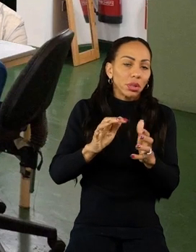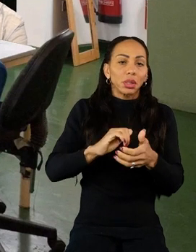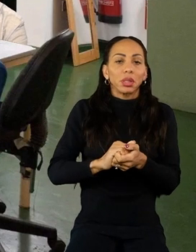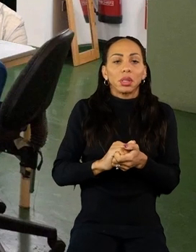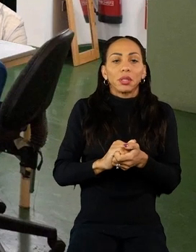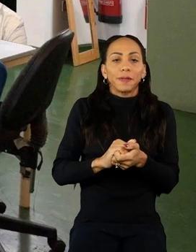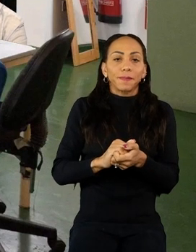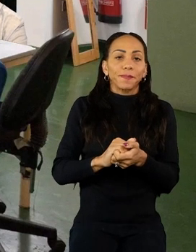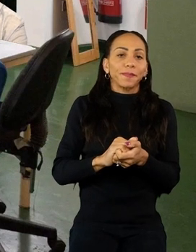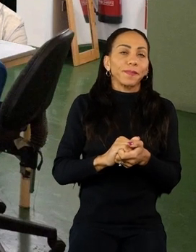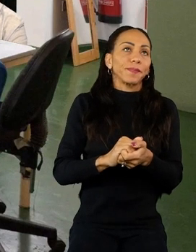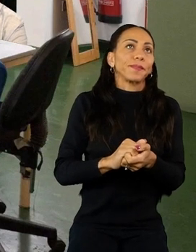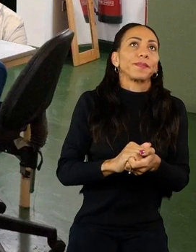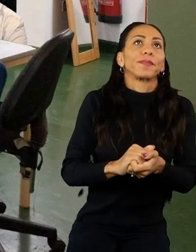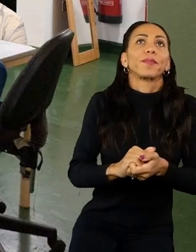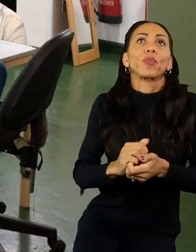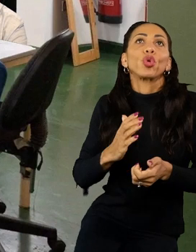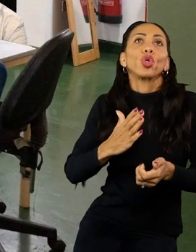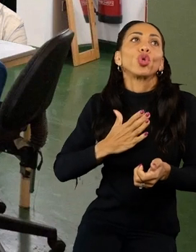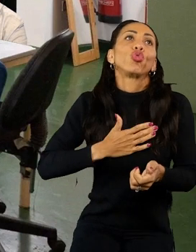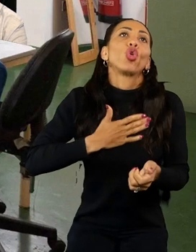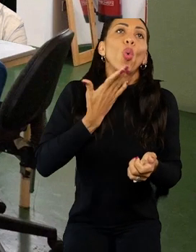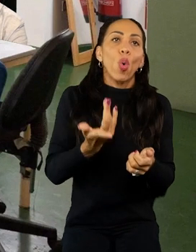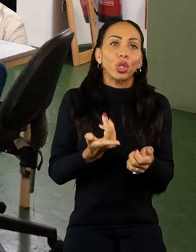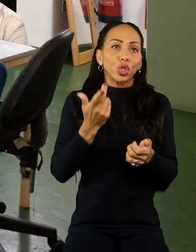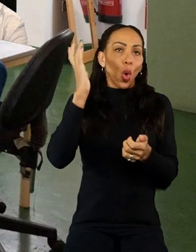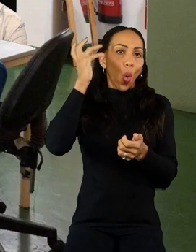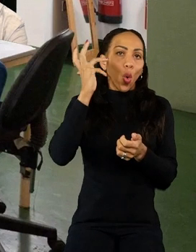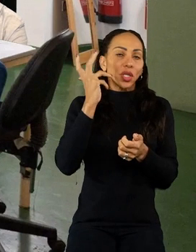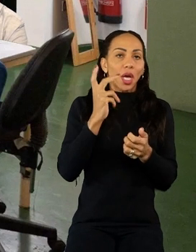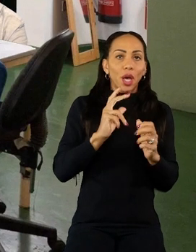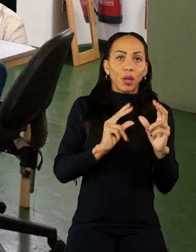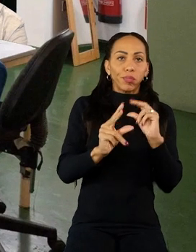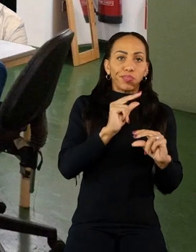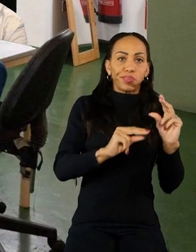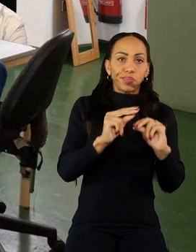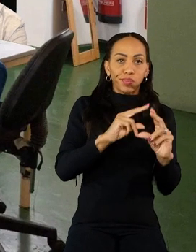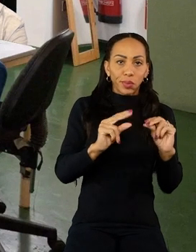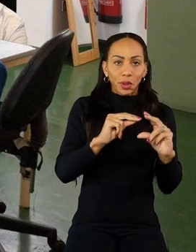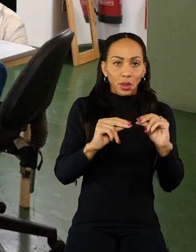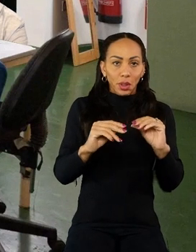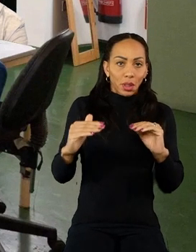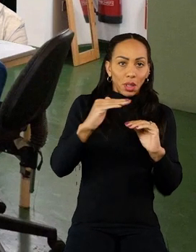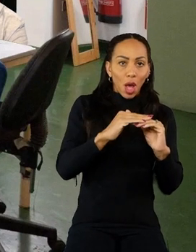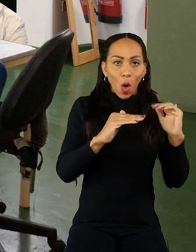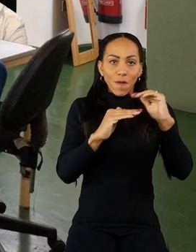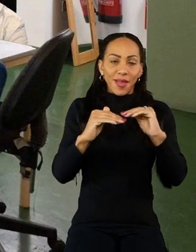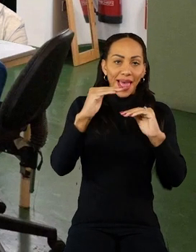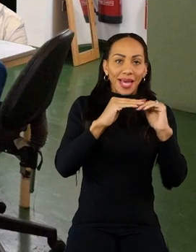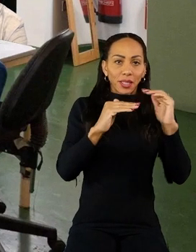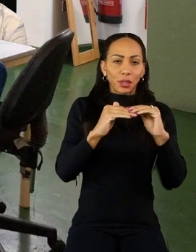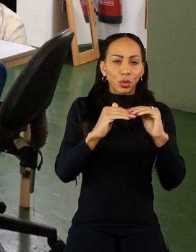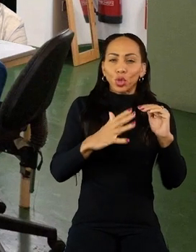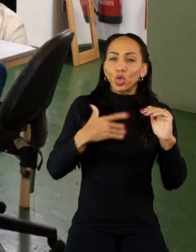the performers appear, or because obviously what you're wanting to try and avoid is to have too much